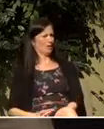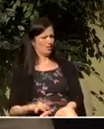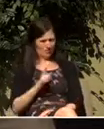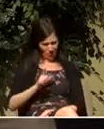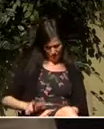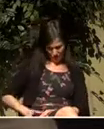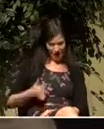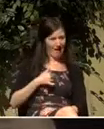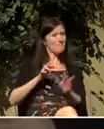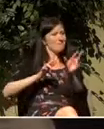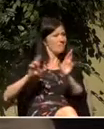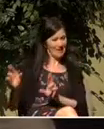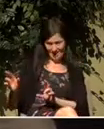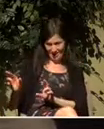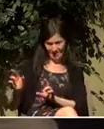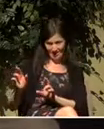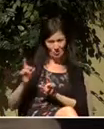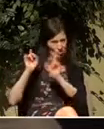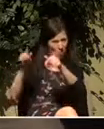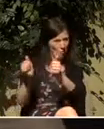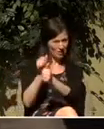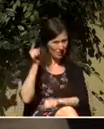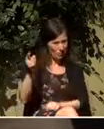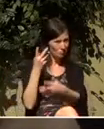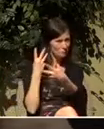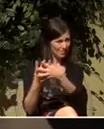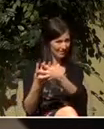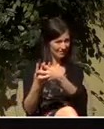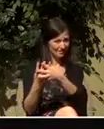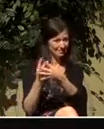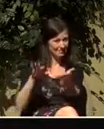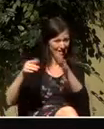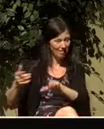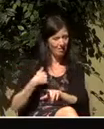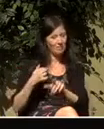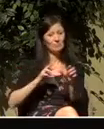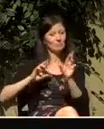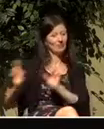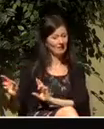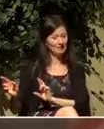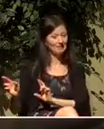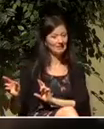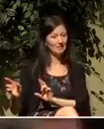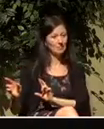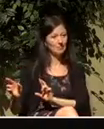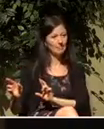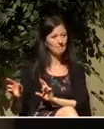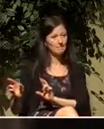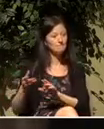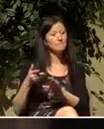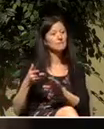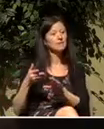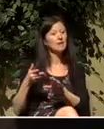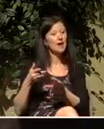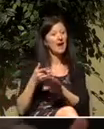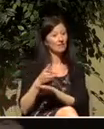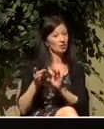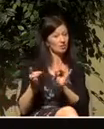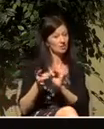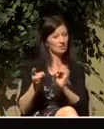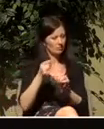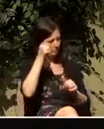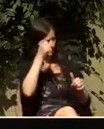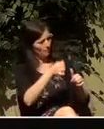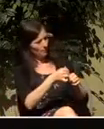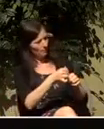Lord, I'm ready to go with you to prison and even to death. And I almost said right after that, well, remember, I'm the